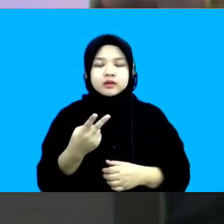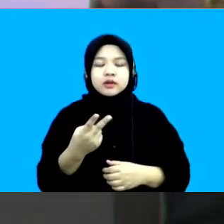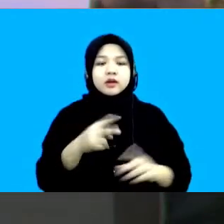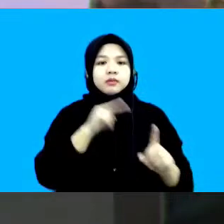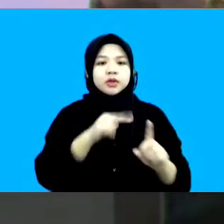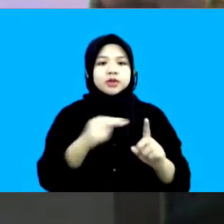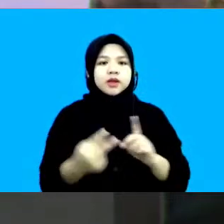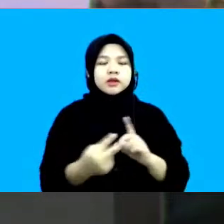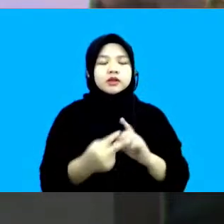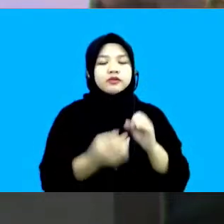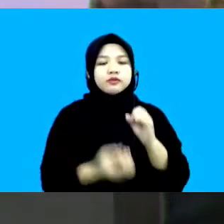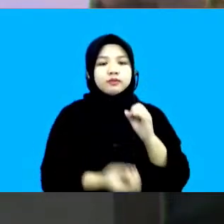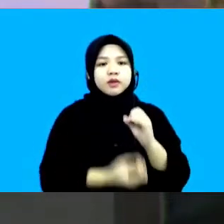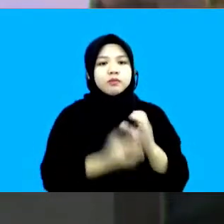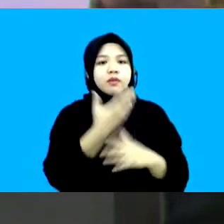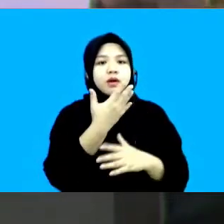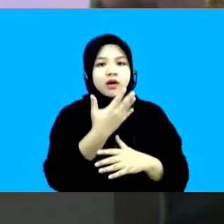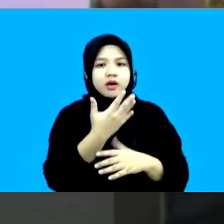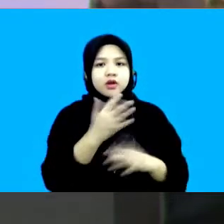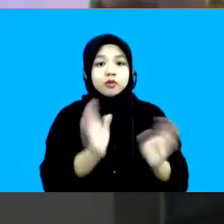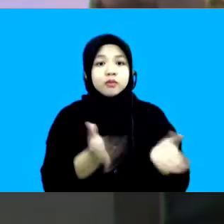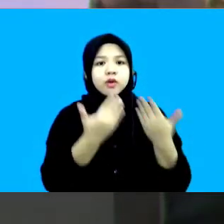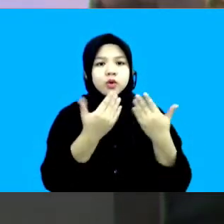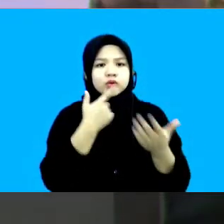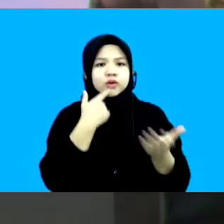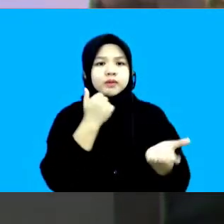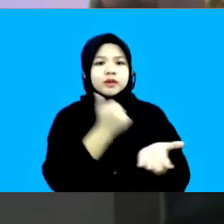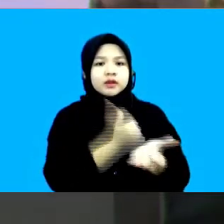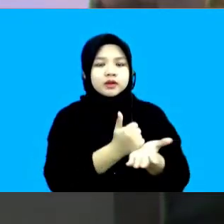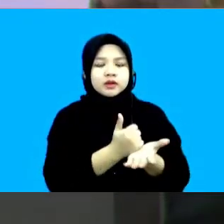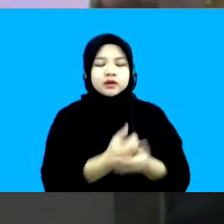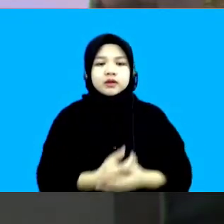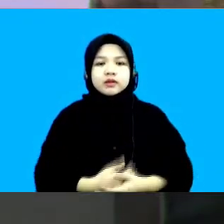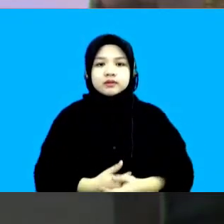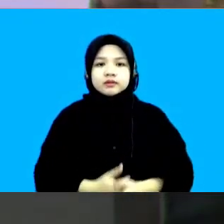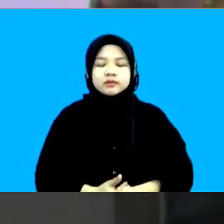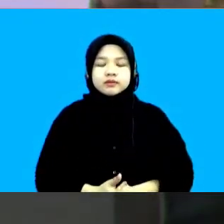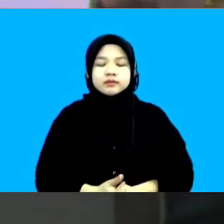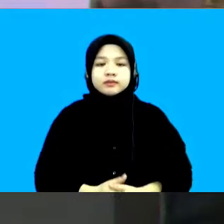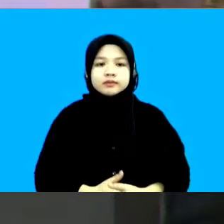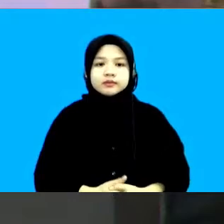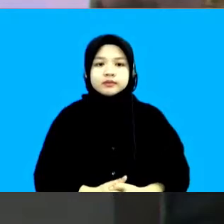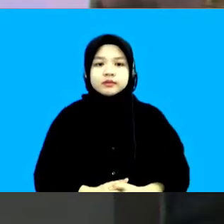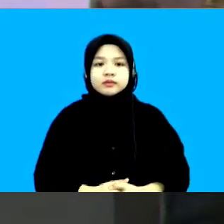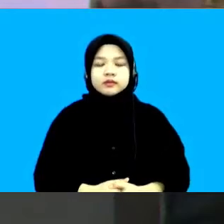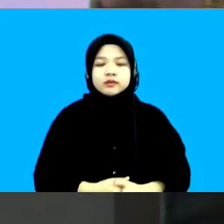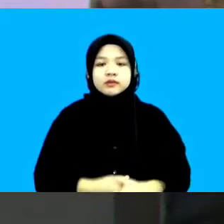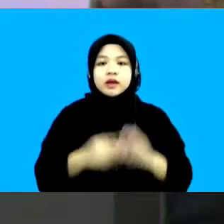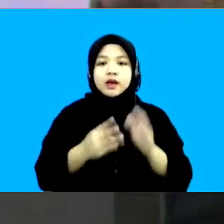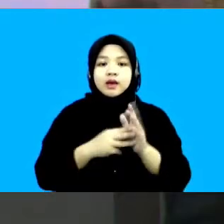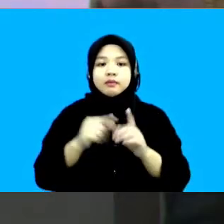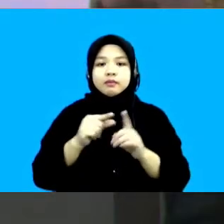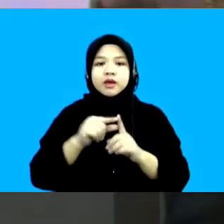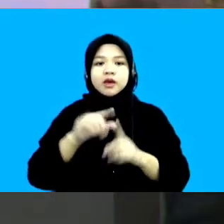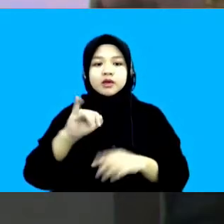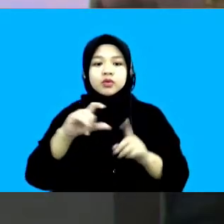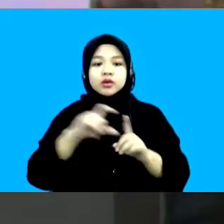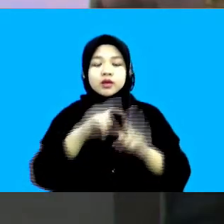to do your work from home, and you get paid. But what about people at the informal